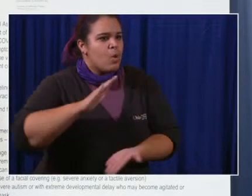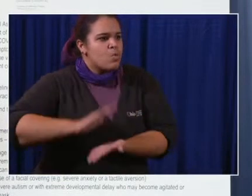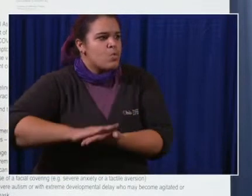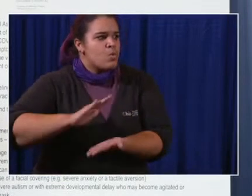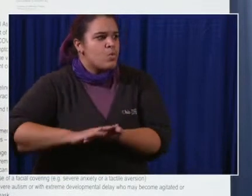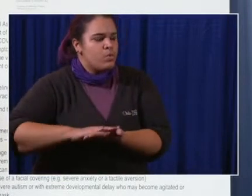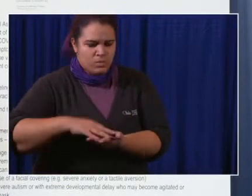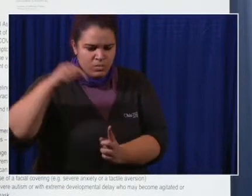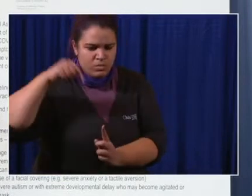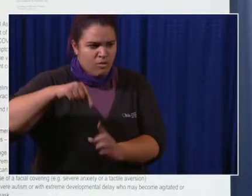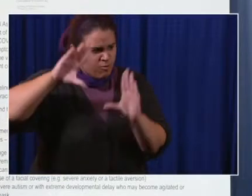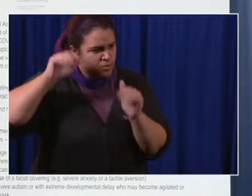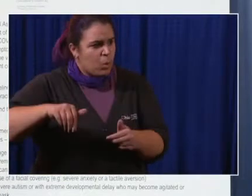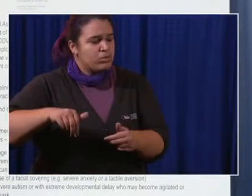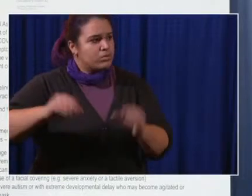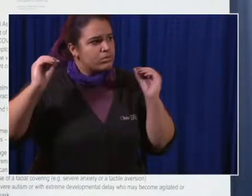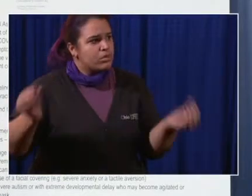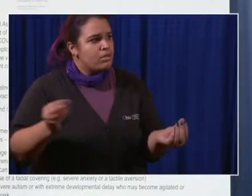well.